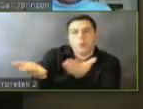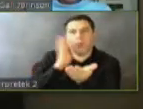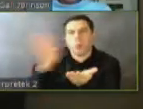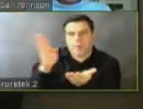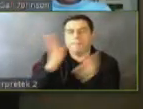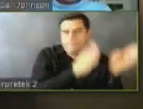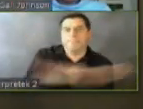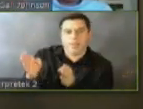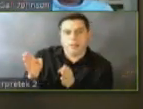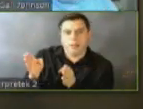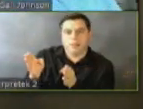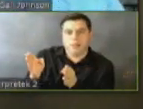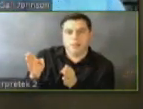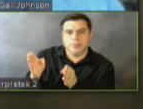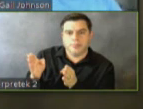I just